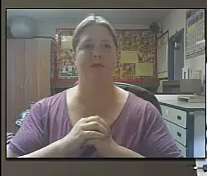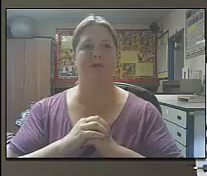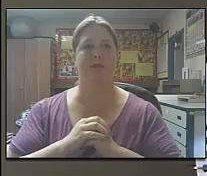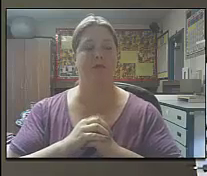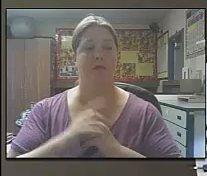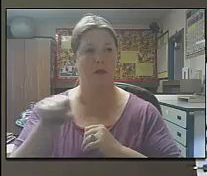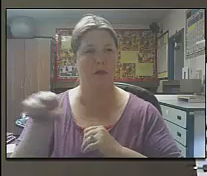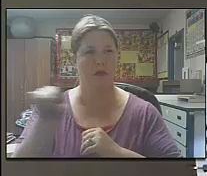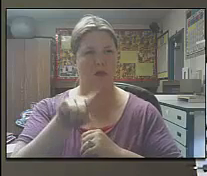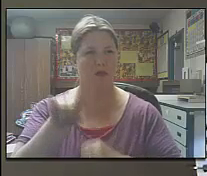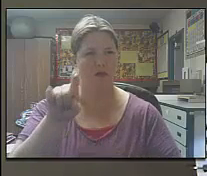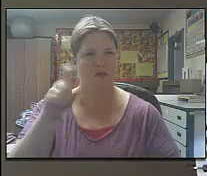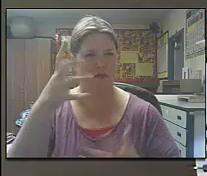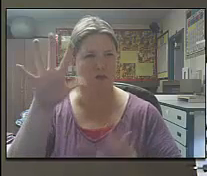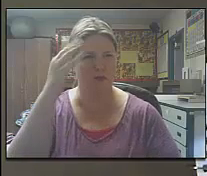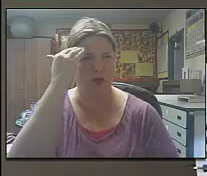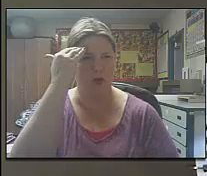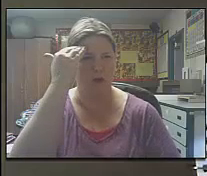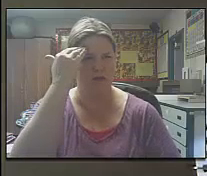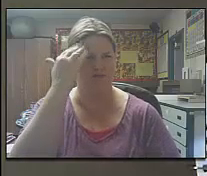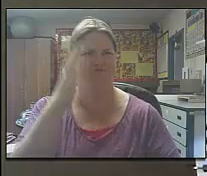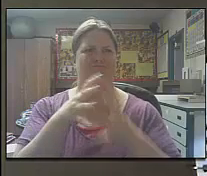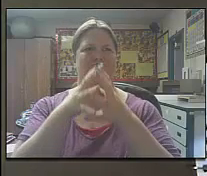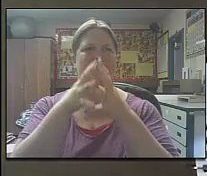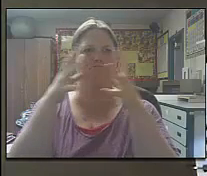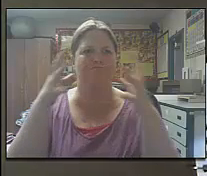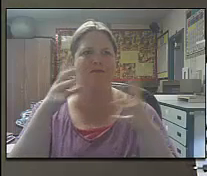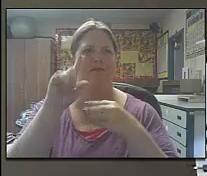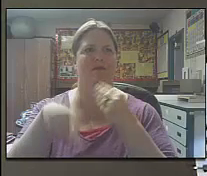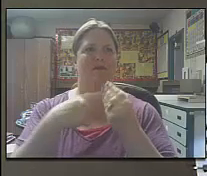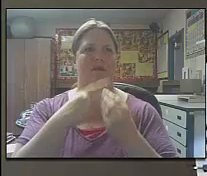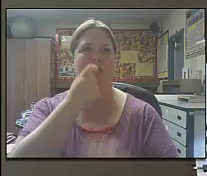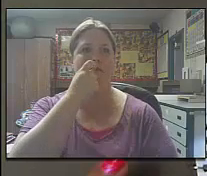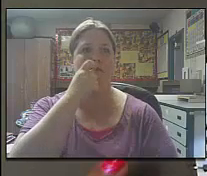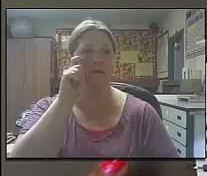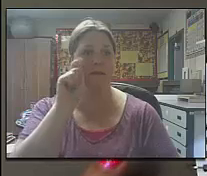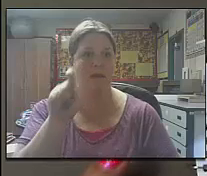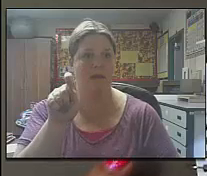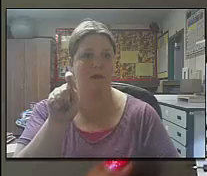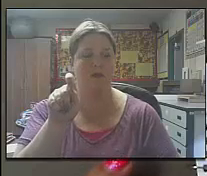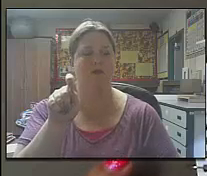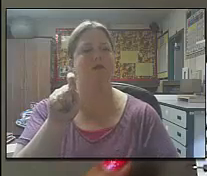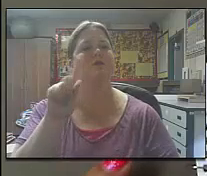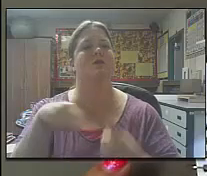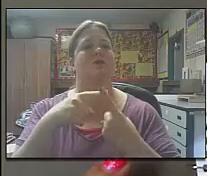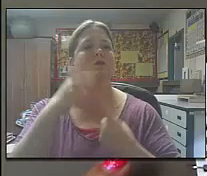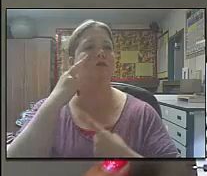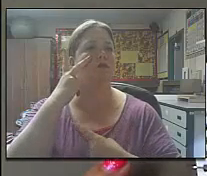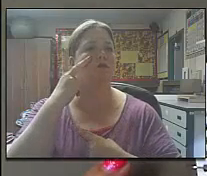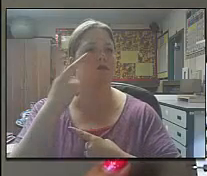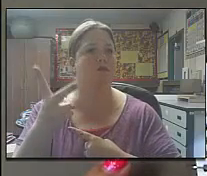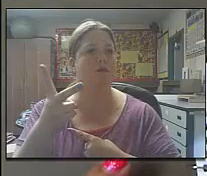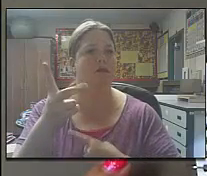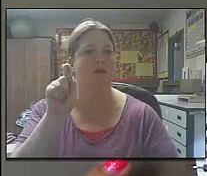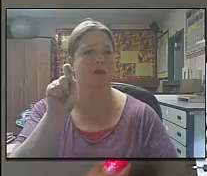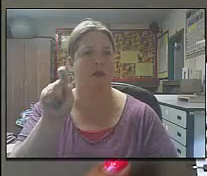Okay, you guys should already know a lot about decimals, and a lot of the times when you see them, such as